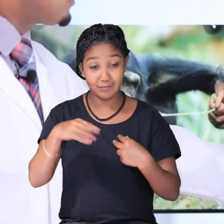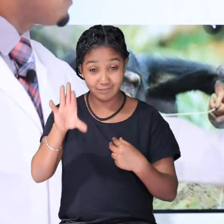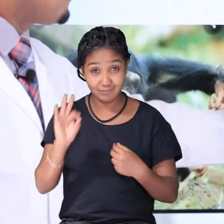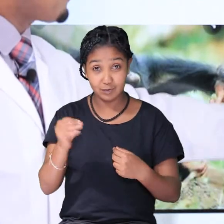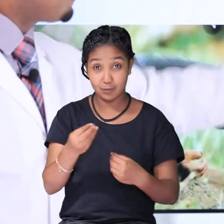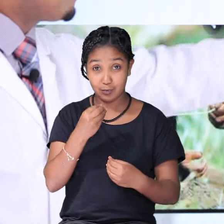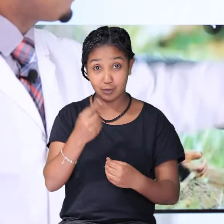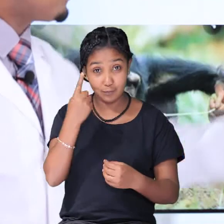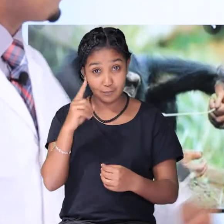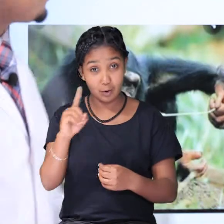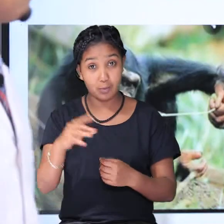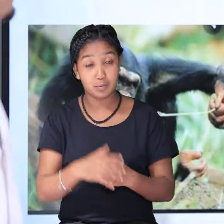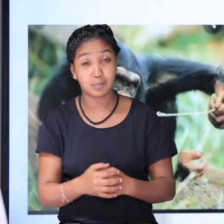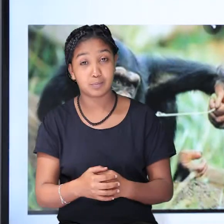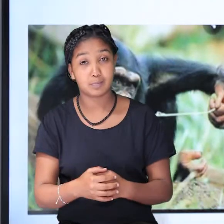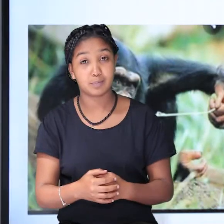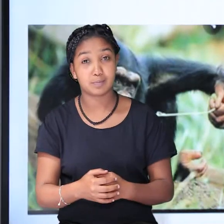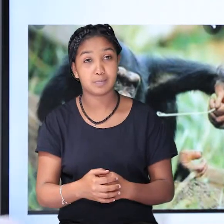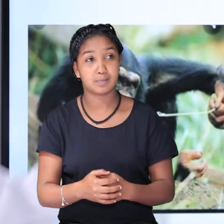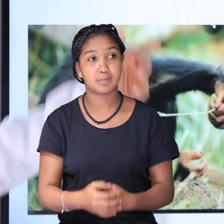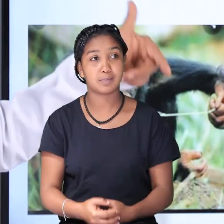food from